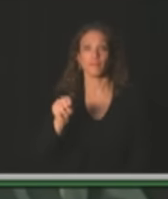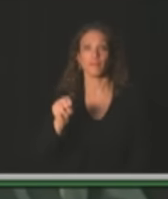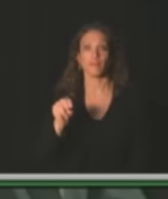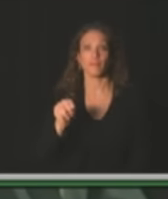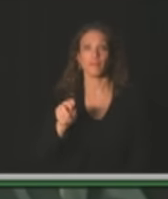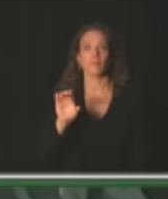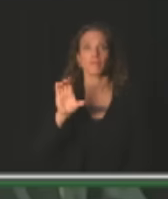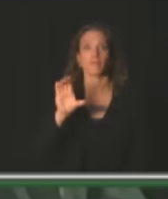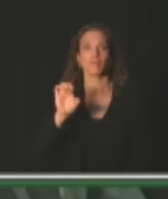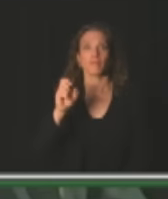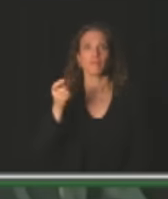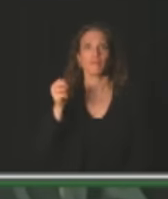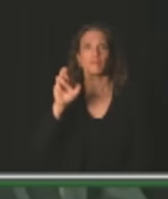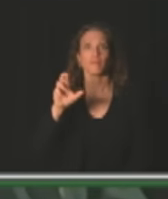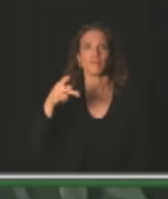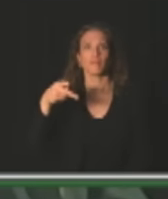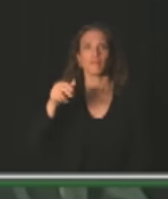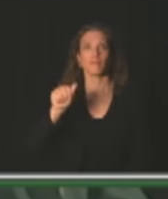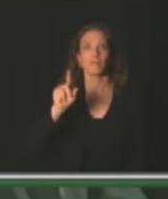Cesar Padilla,